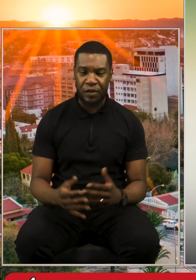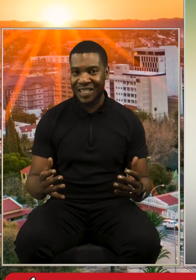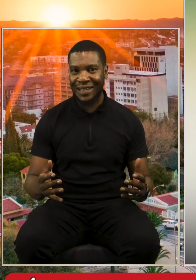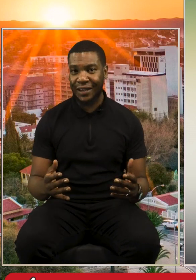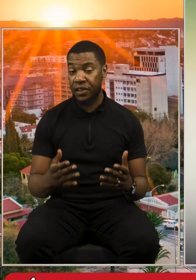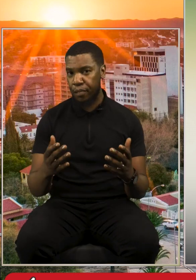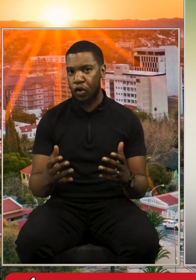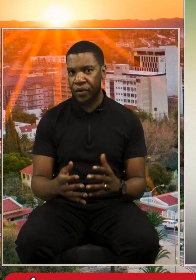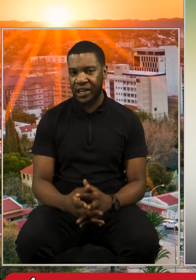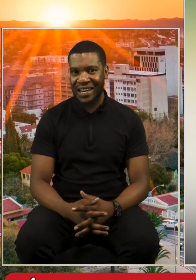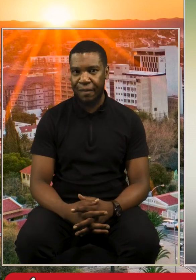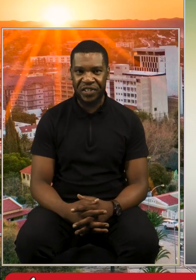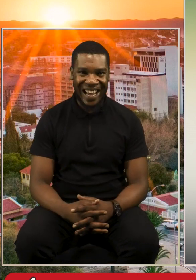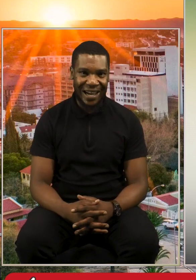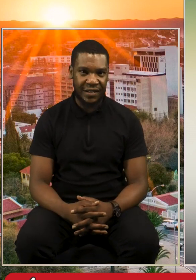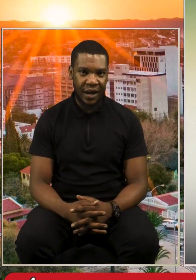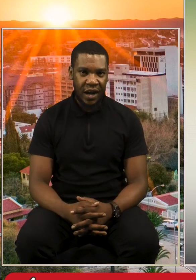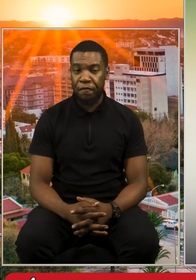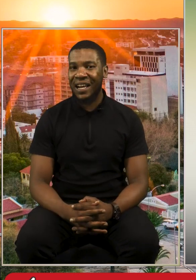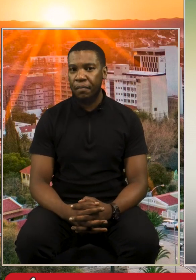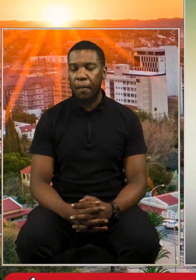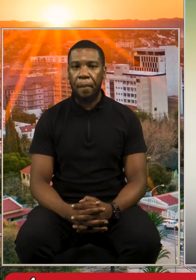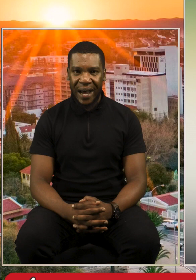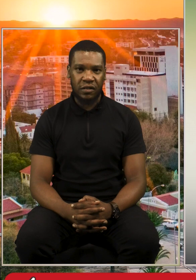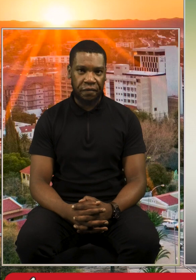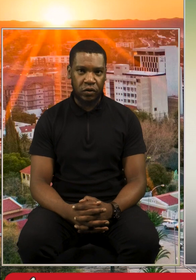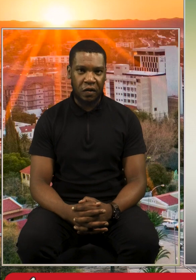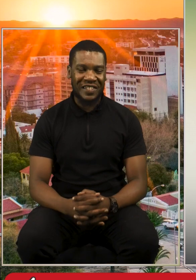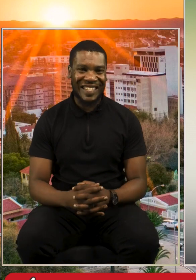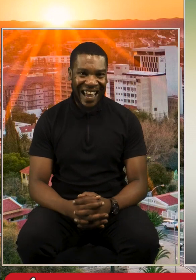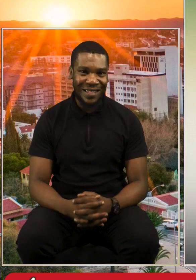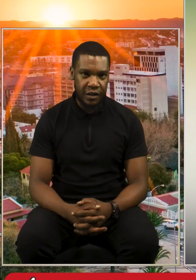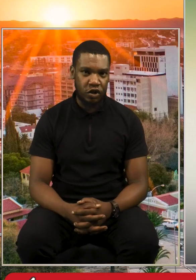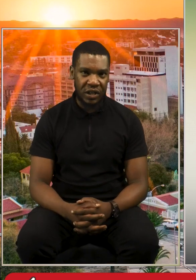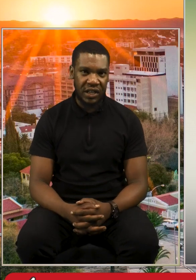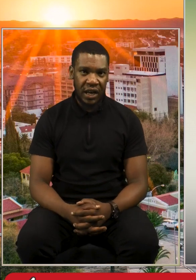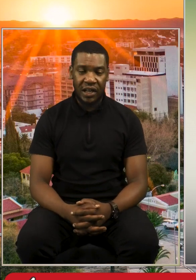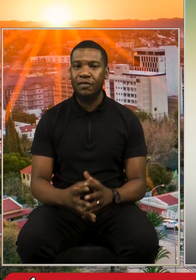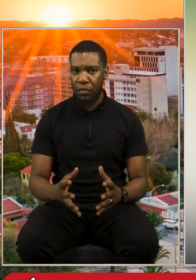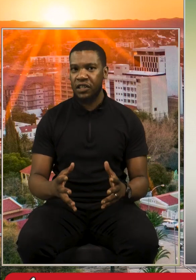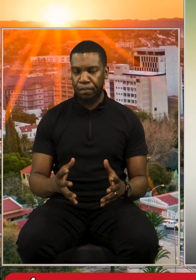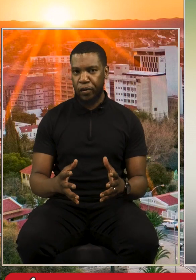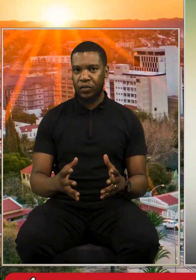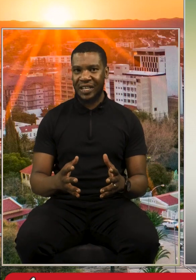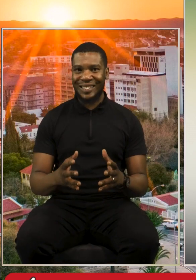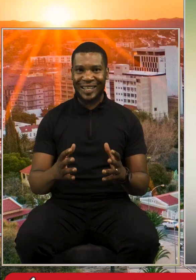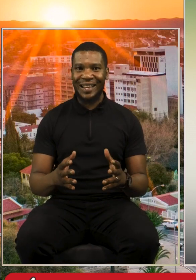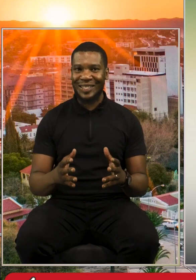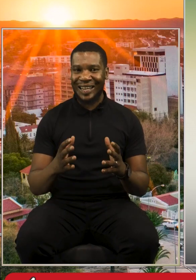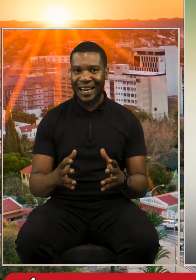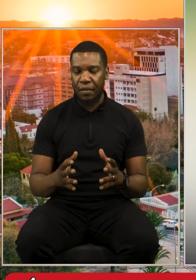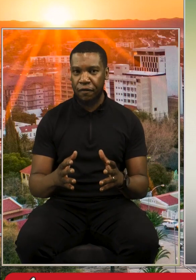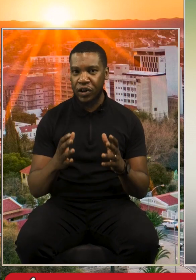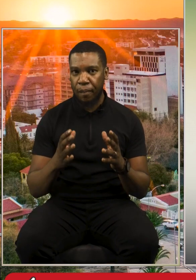platforms, particularly the appropriately named X, have become a battlefield of scathing tweets and demanding posts as